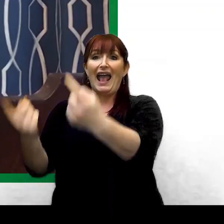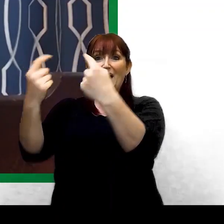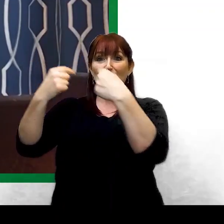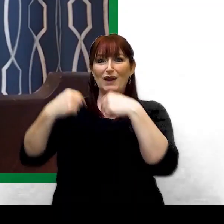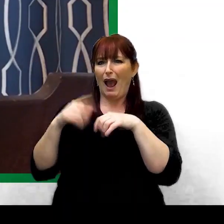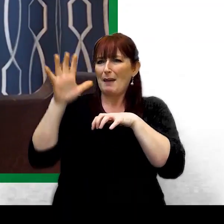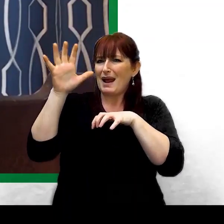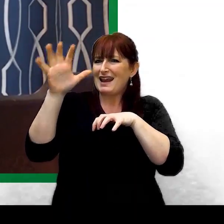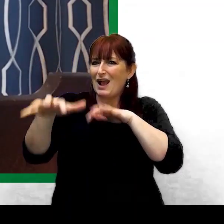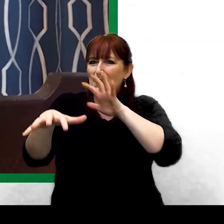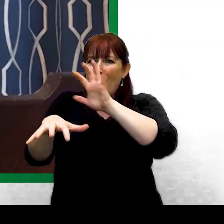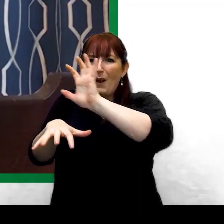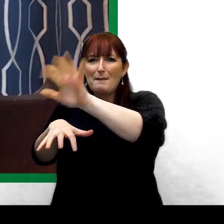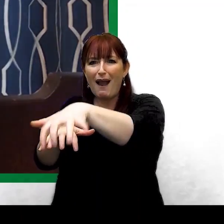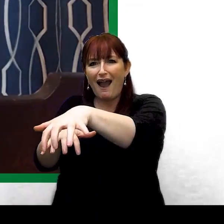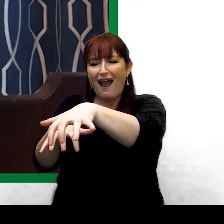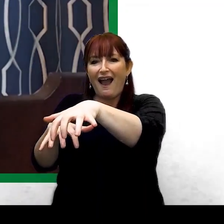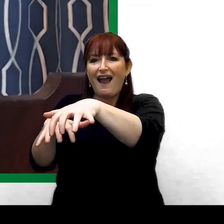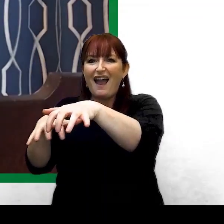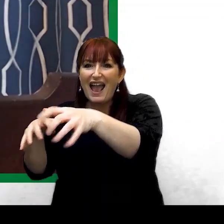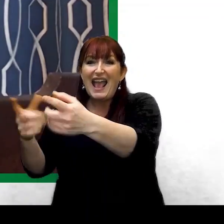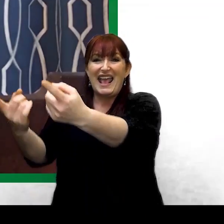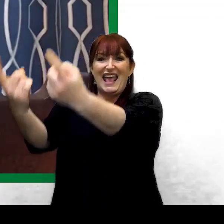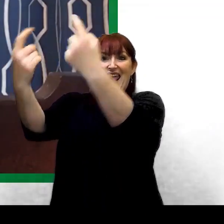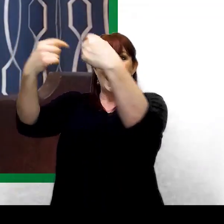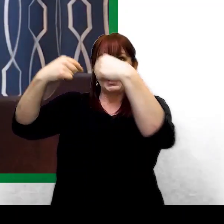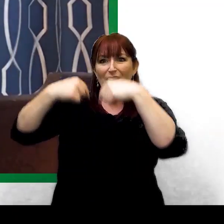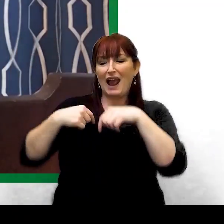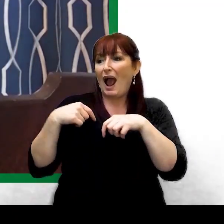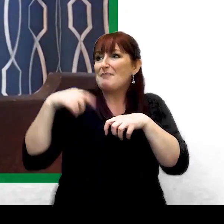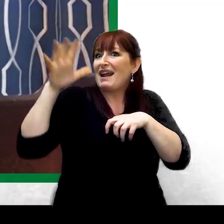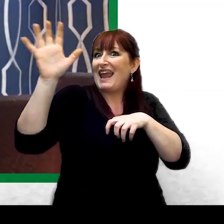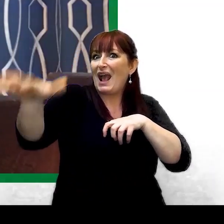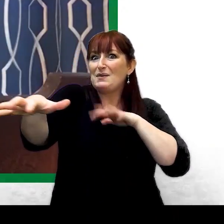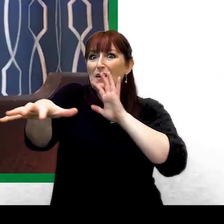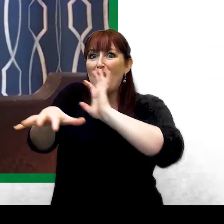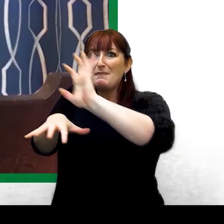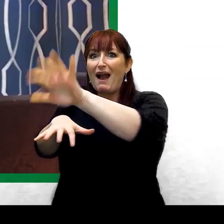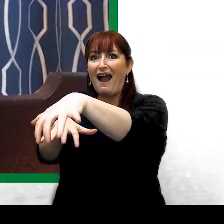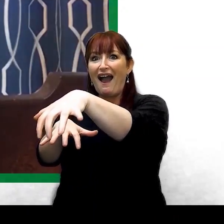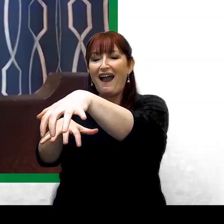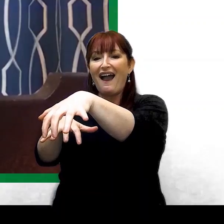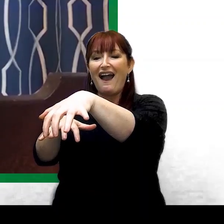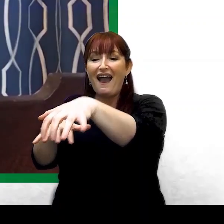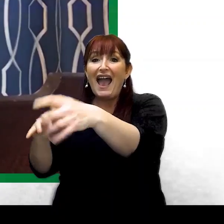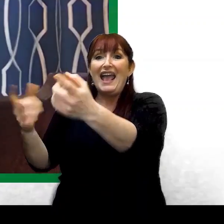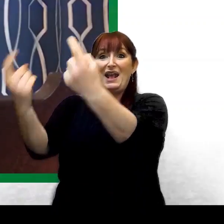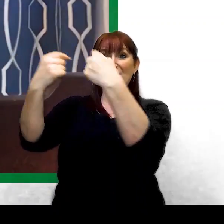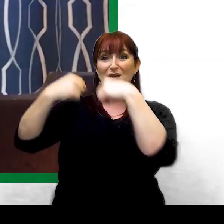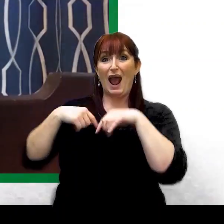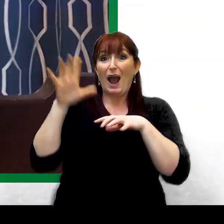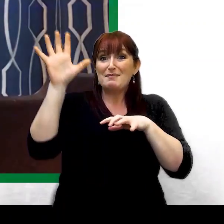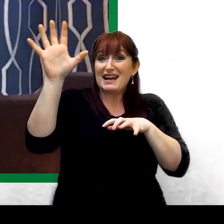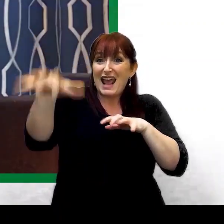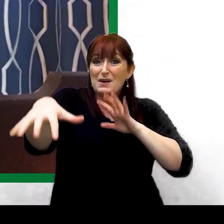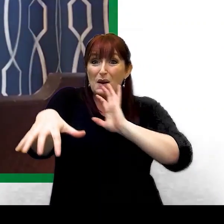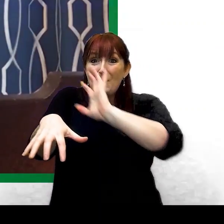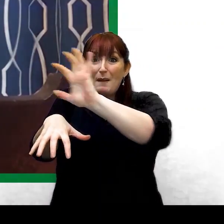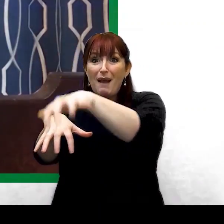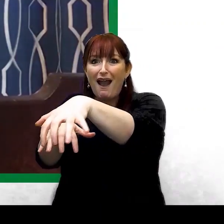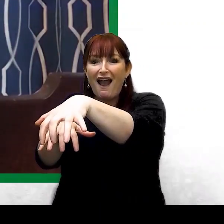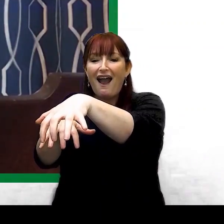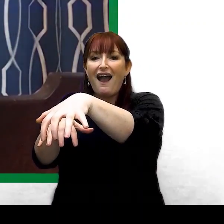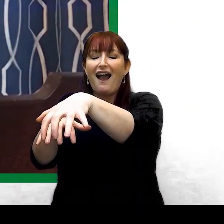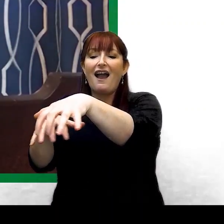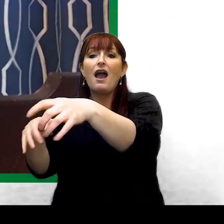again, Ingonyama Nengwe Wema, a little bit higher, Ingonyama Nengwe Wema, same again, Ingonyama Nengwe